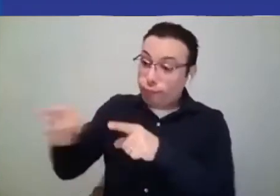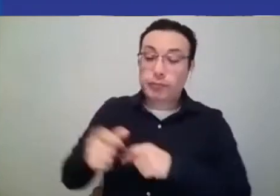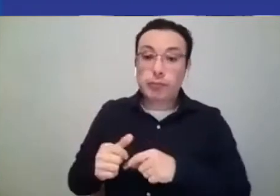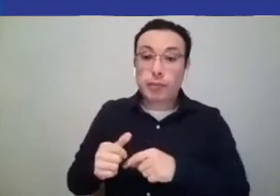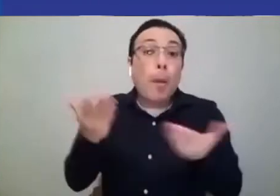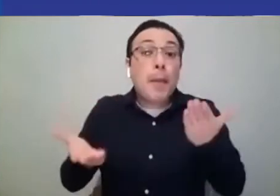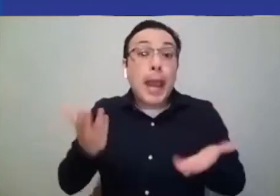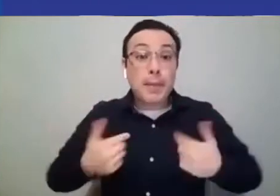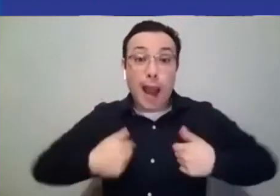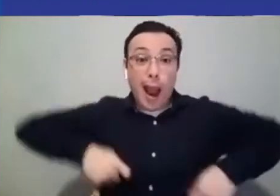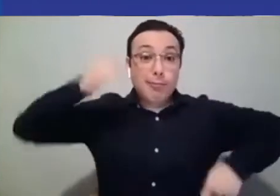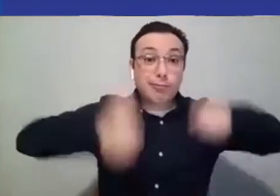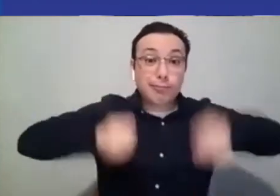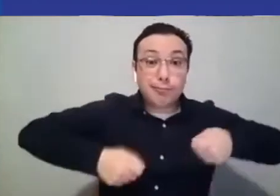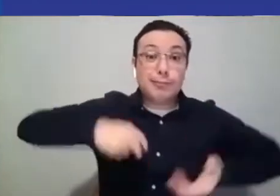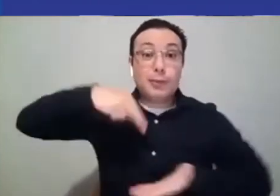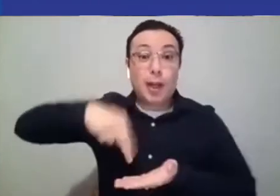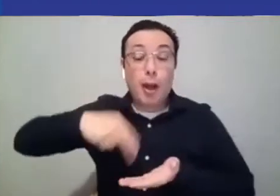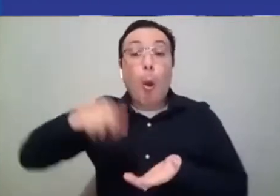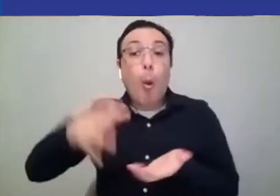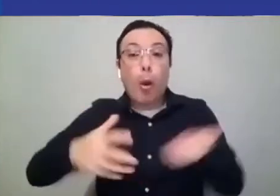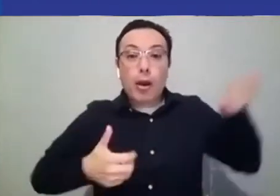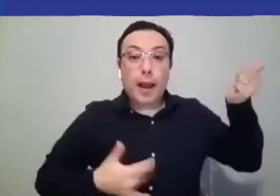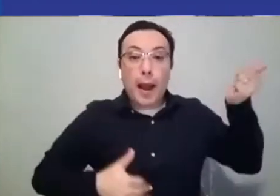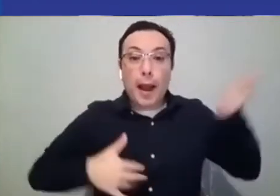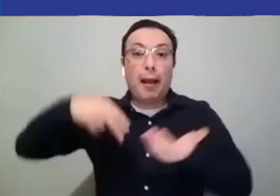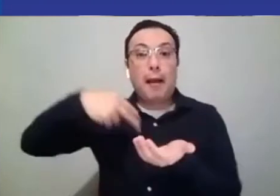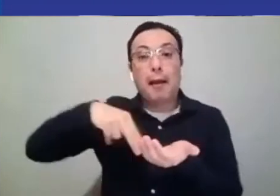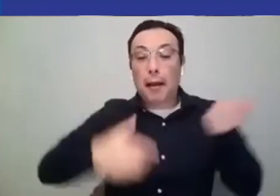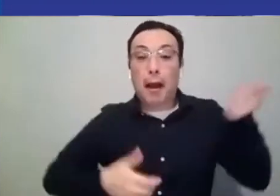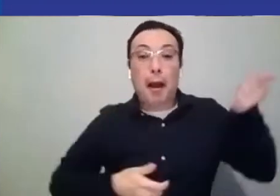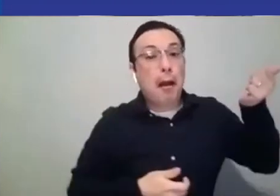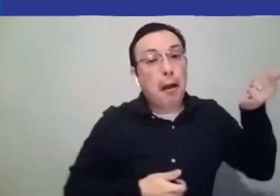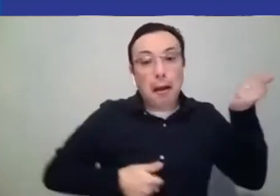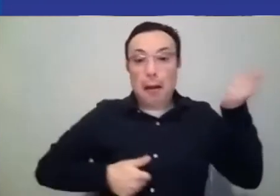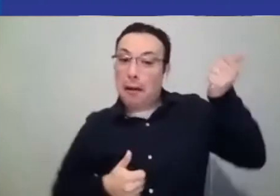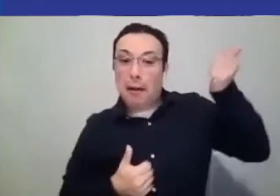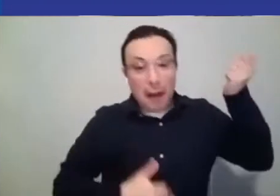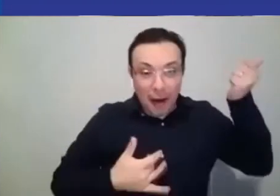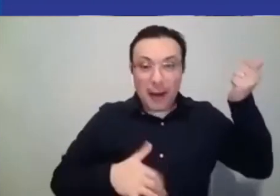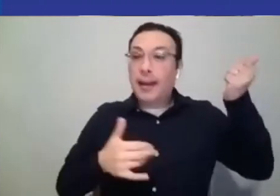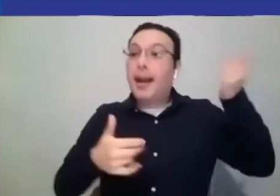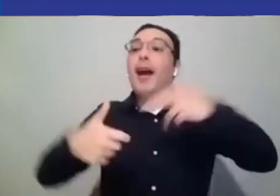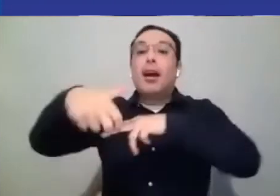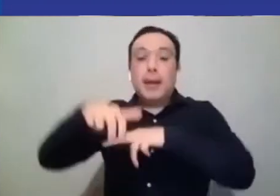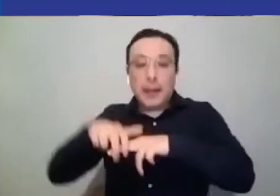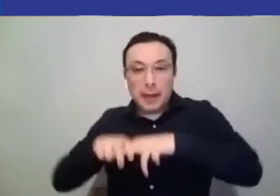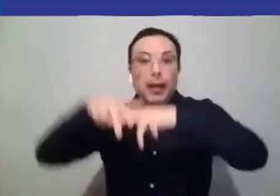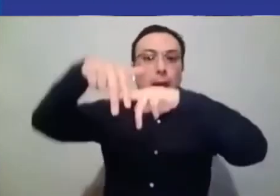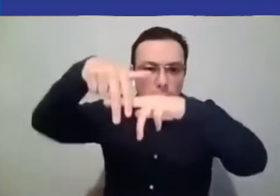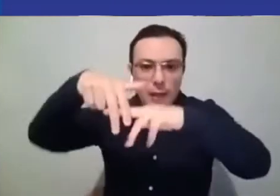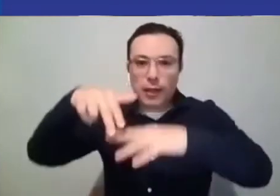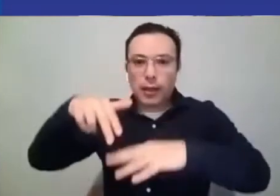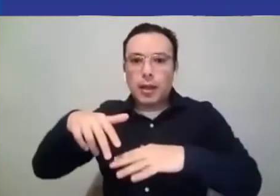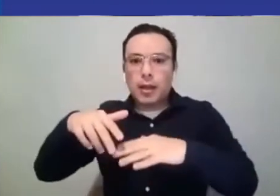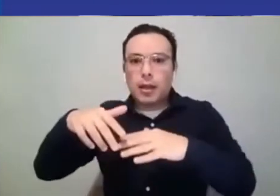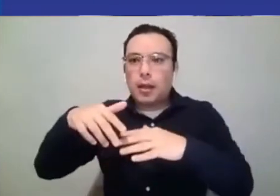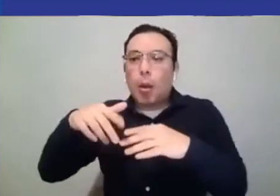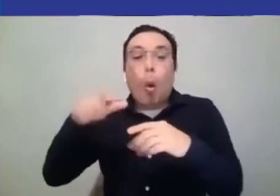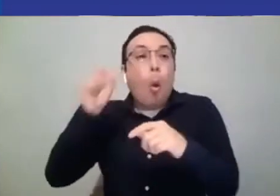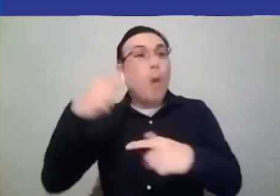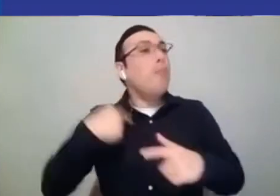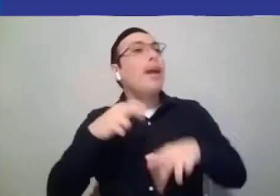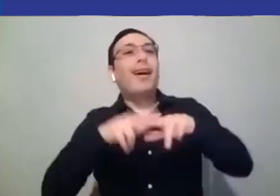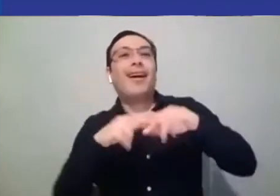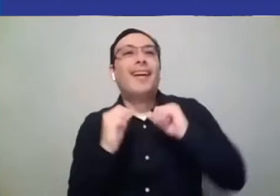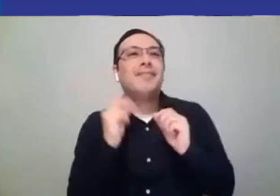you a dancer and a drummer? Are you a guitarist that also dances? Can you get up there and just do it and then sit